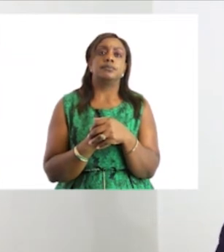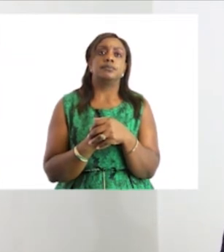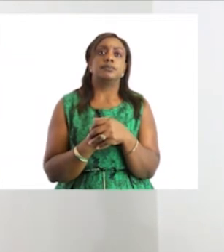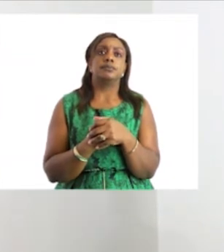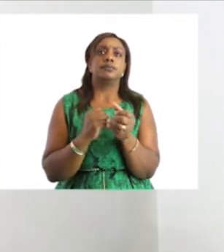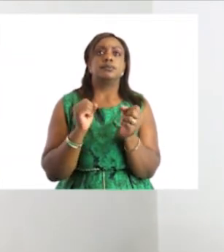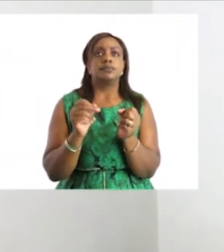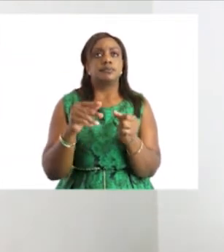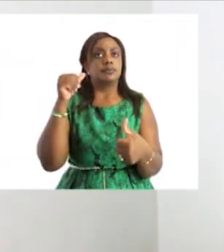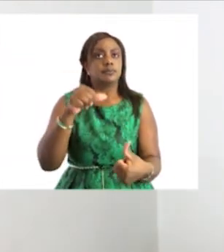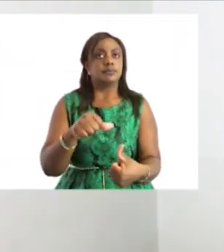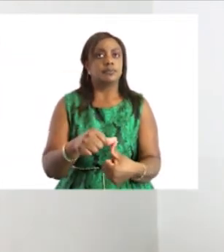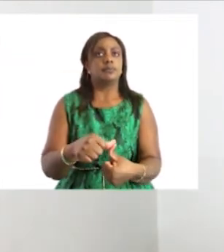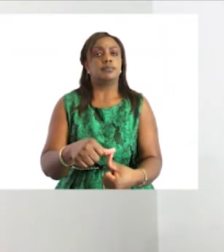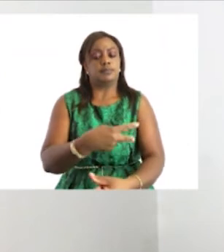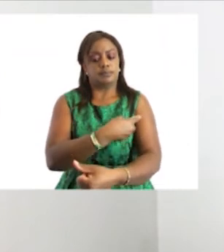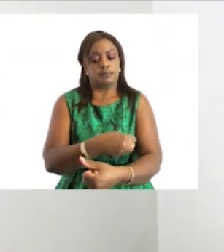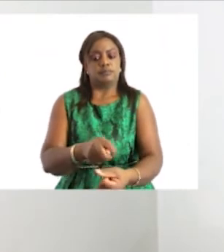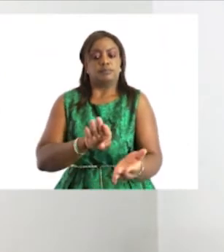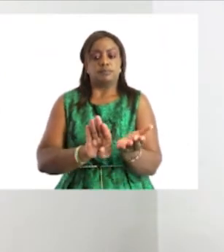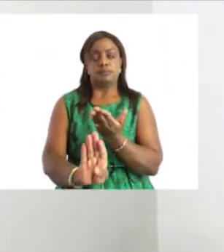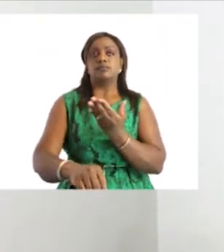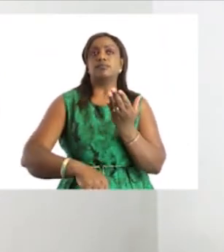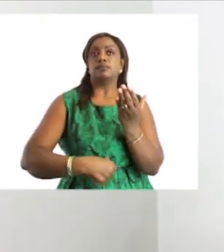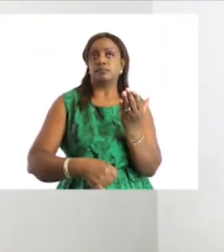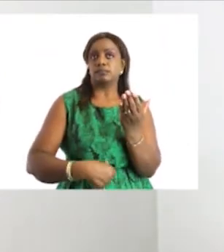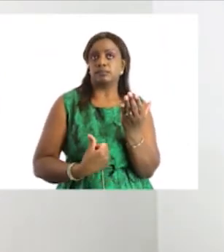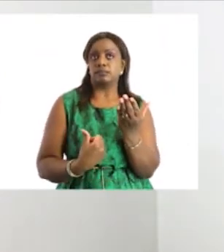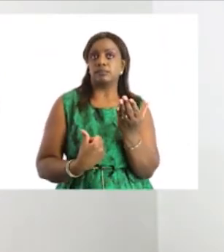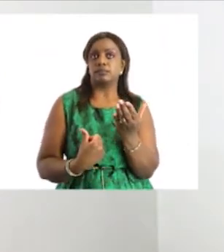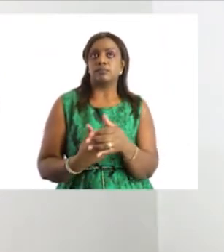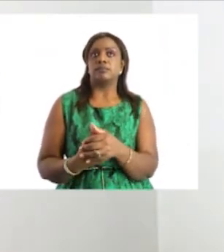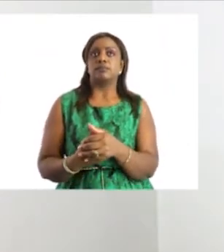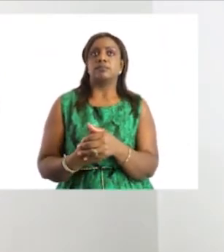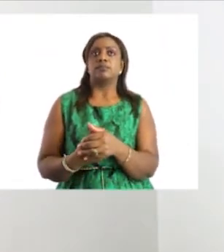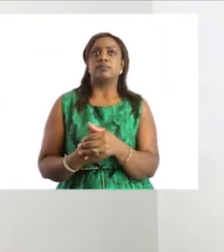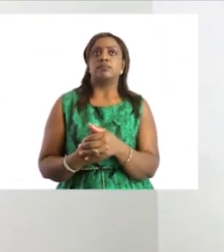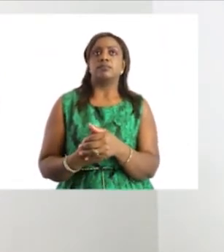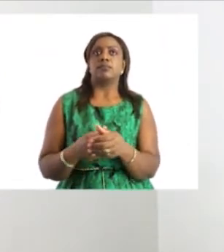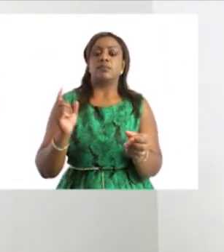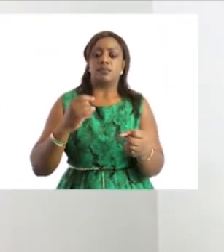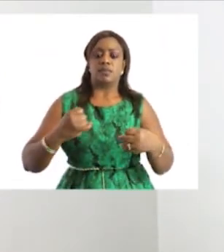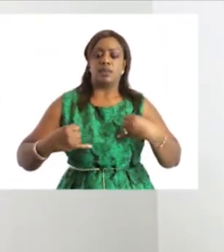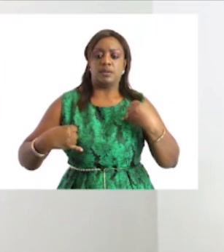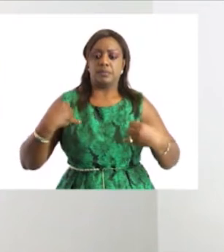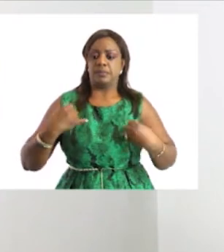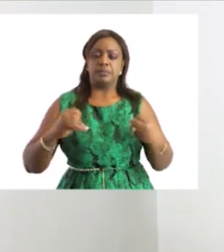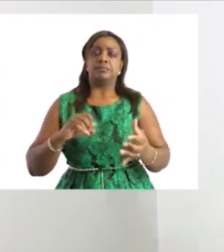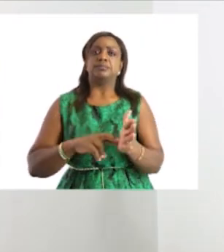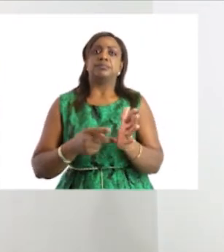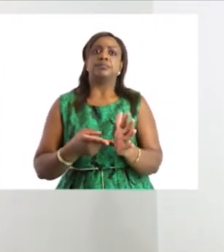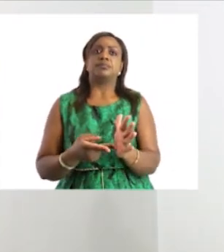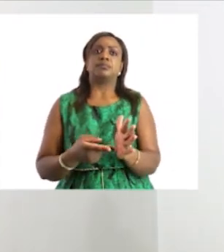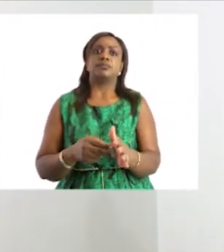Okay, I spoke about immunize against diseases. So some kids out there sitting at home and wondering, what is immunize? Right. Here it